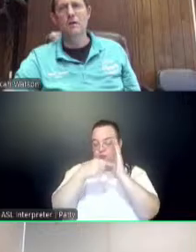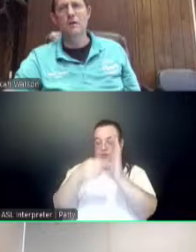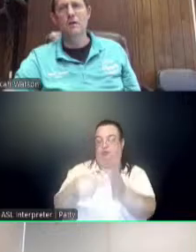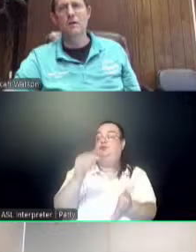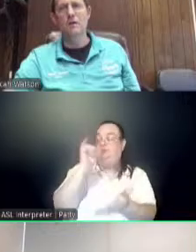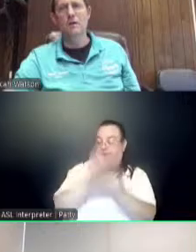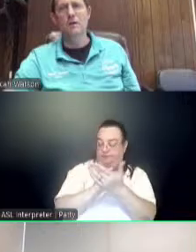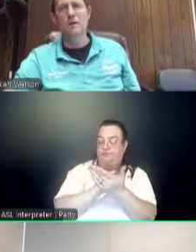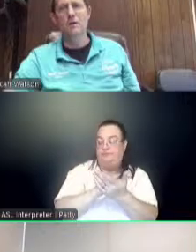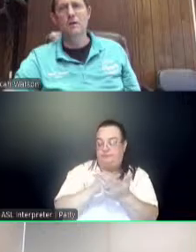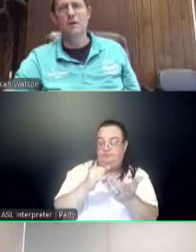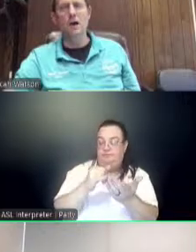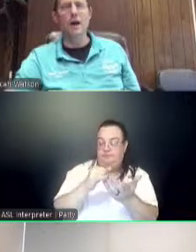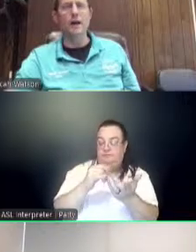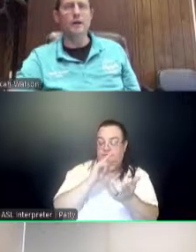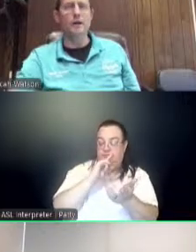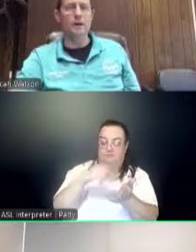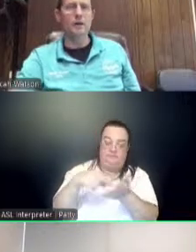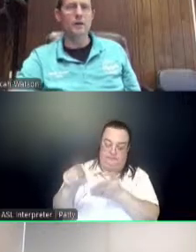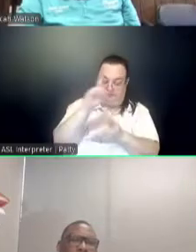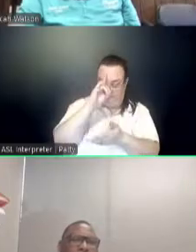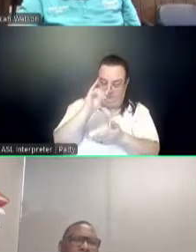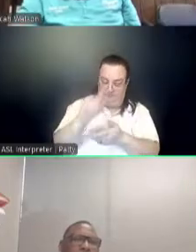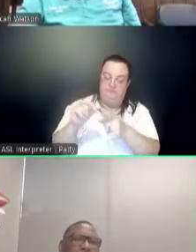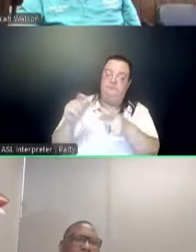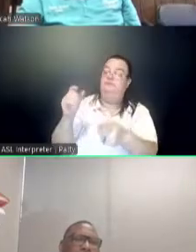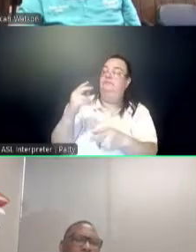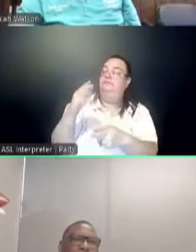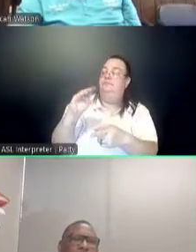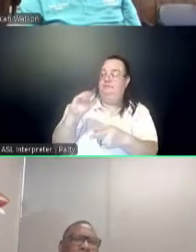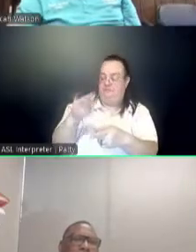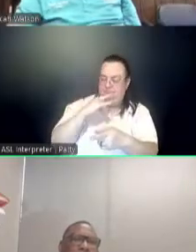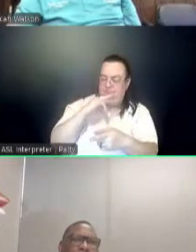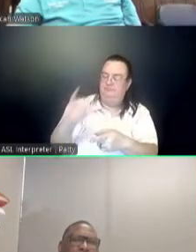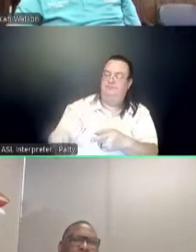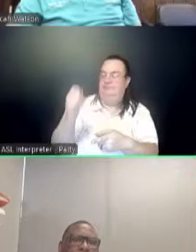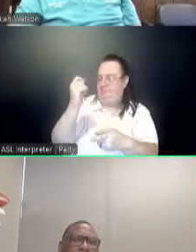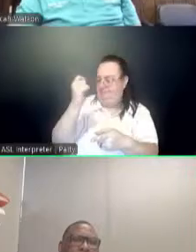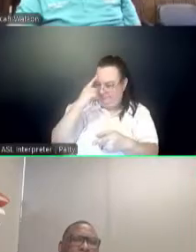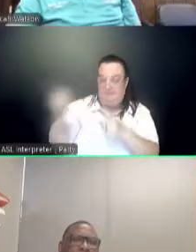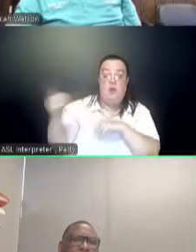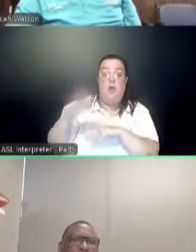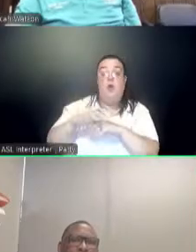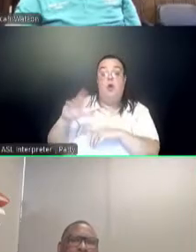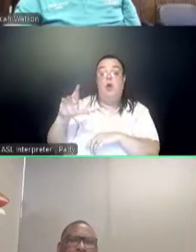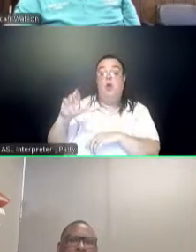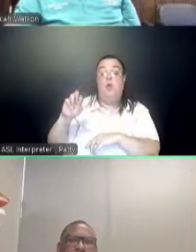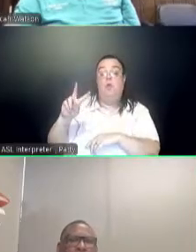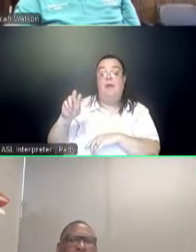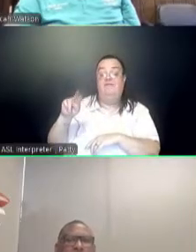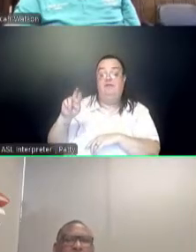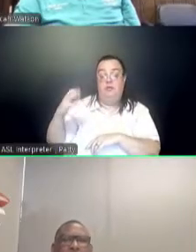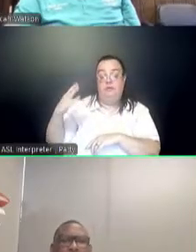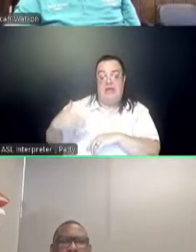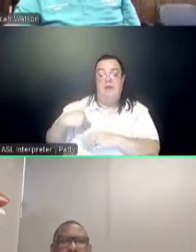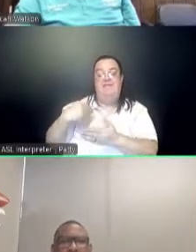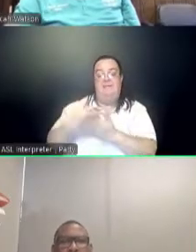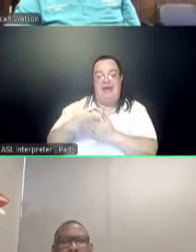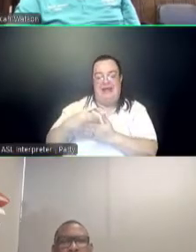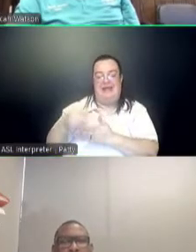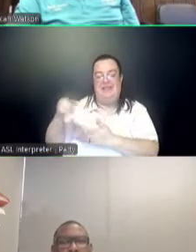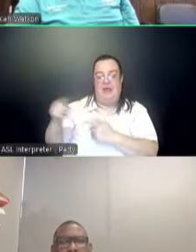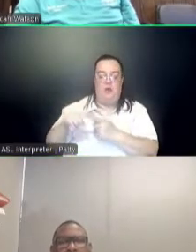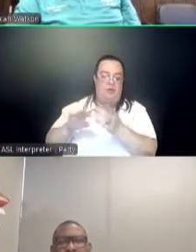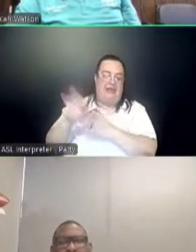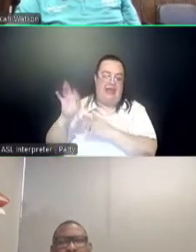it's being paid for. Got it. On the revenue side, we put in the money to account for that. So it's just showing.